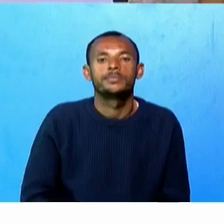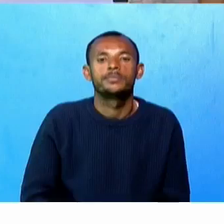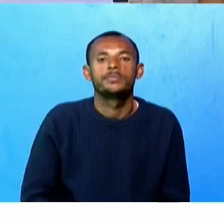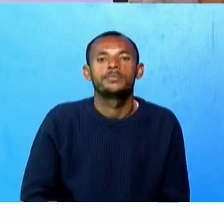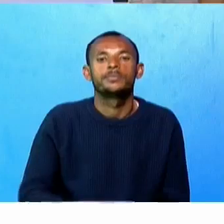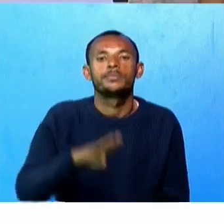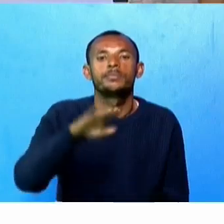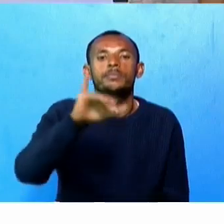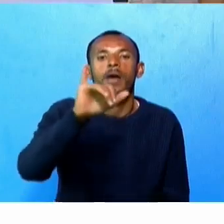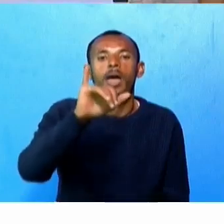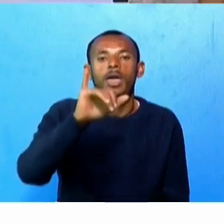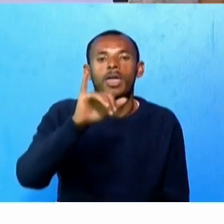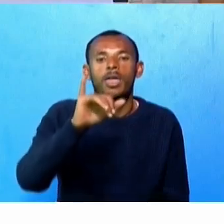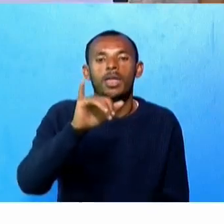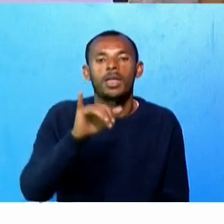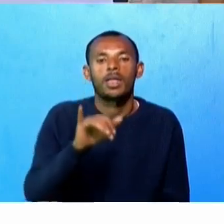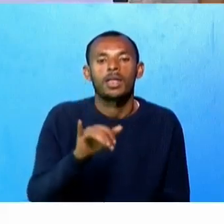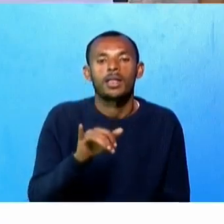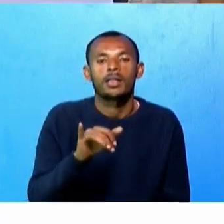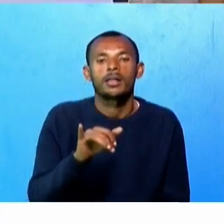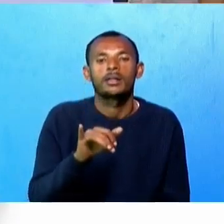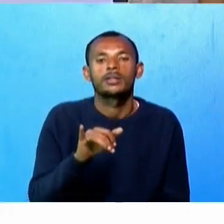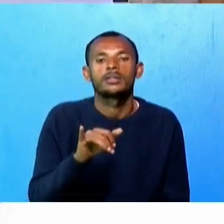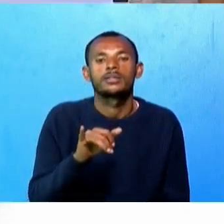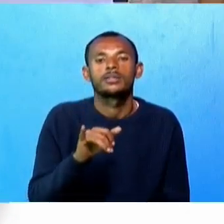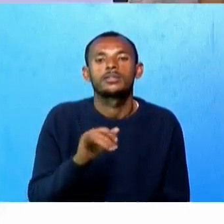by investing